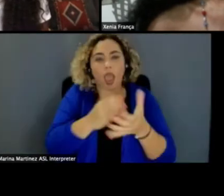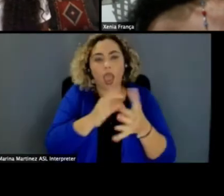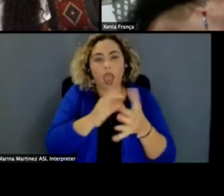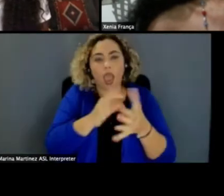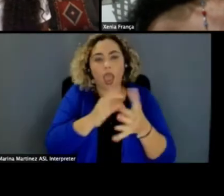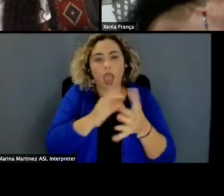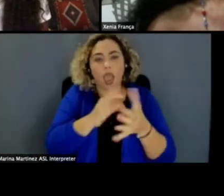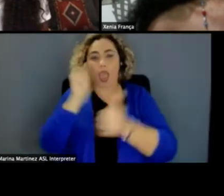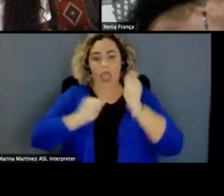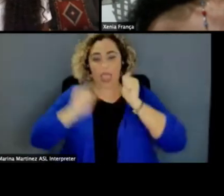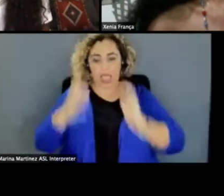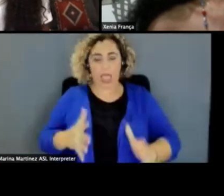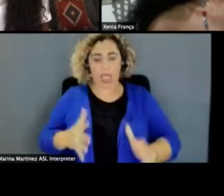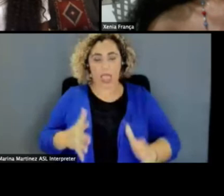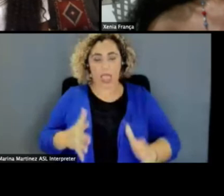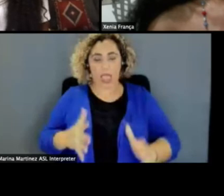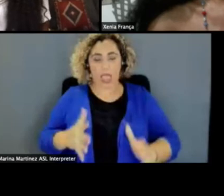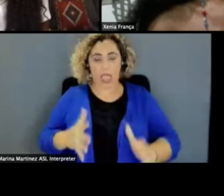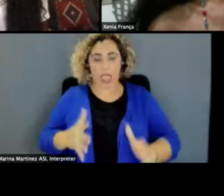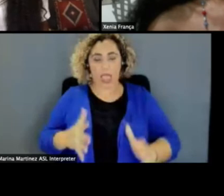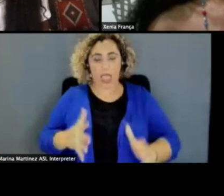out when we're in practice